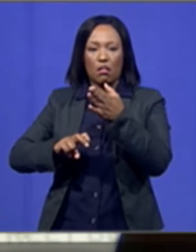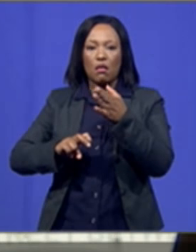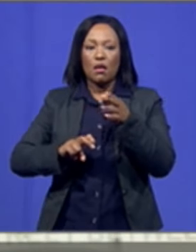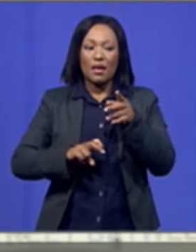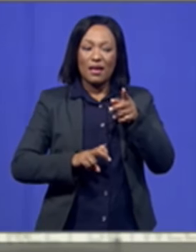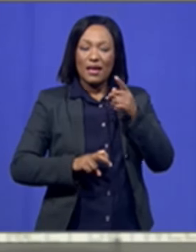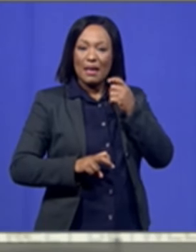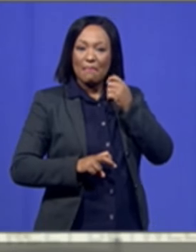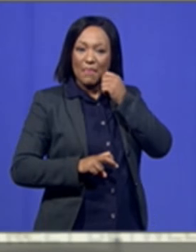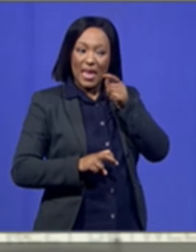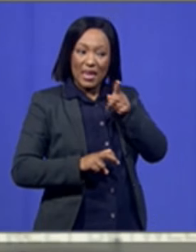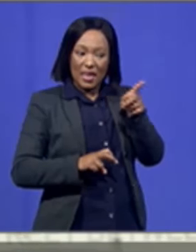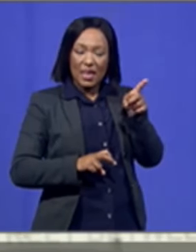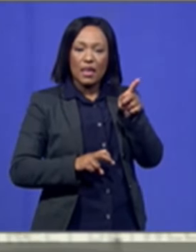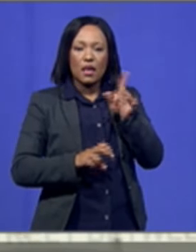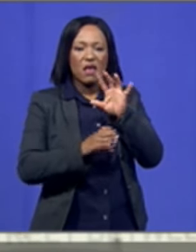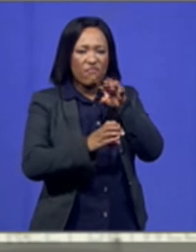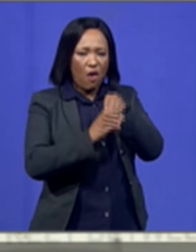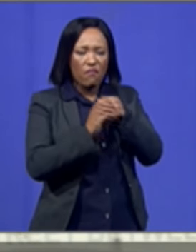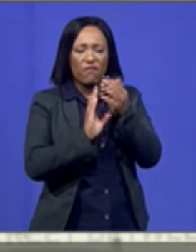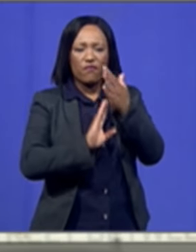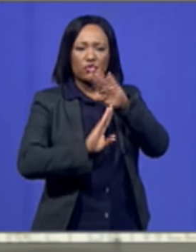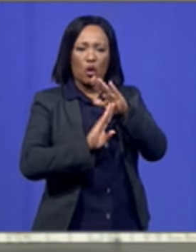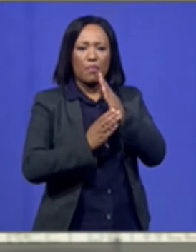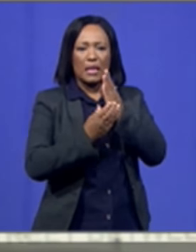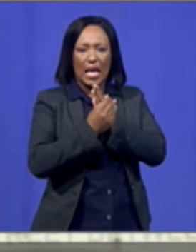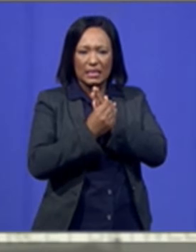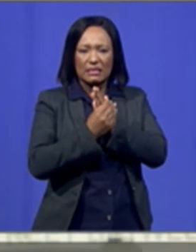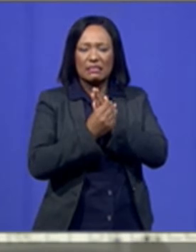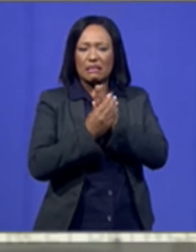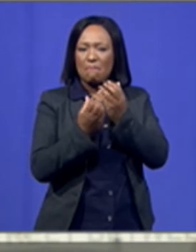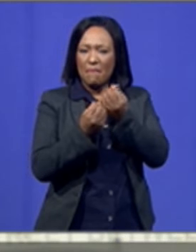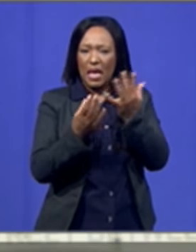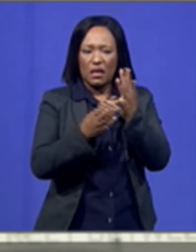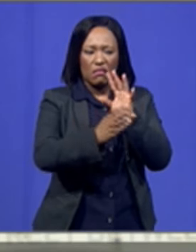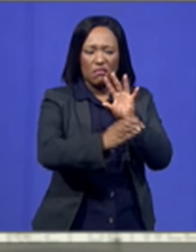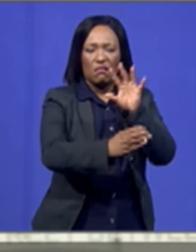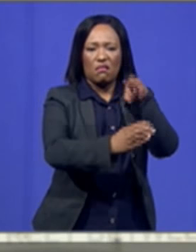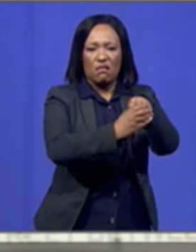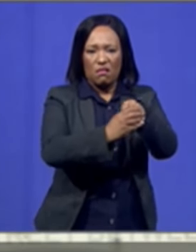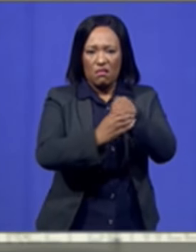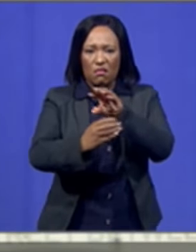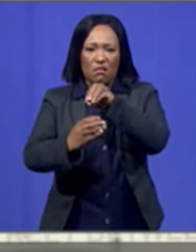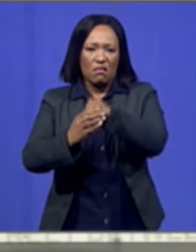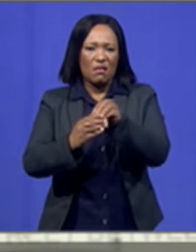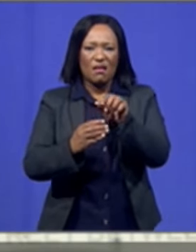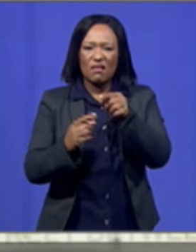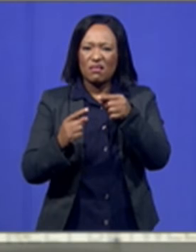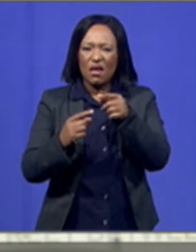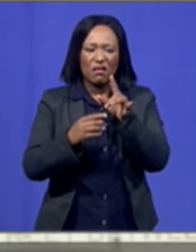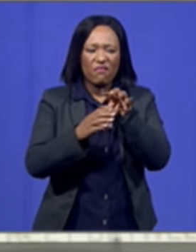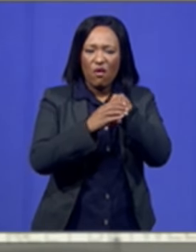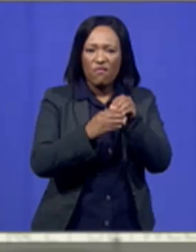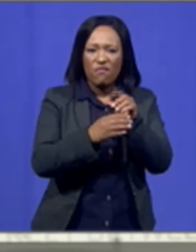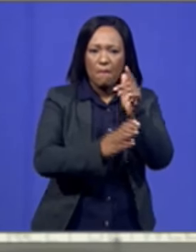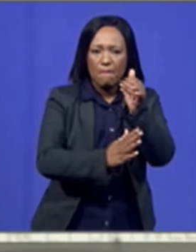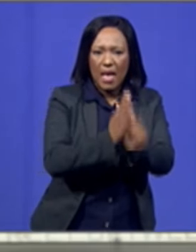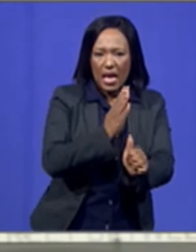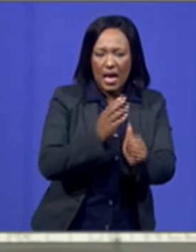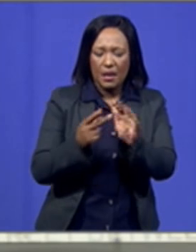number of high-profile cases, and they had been, involved in a lot of murders and a lot of